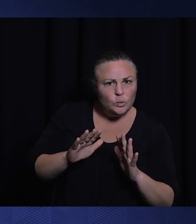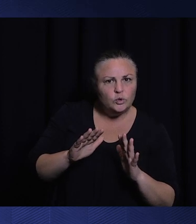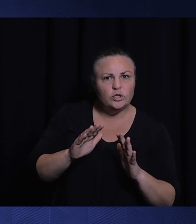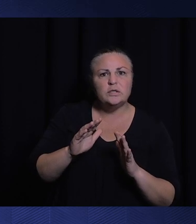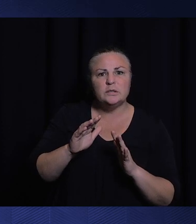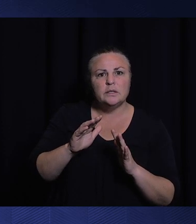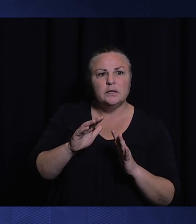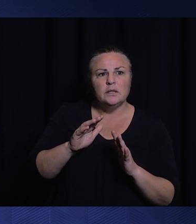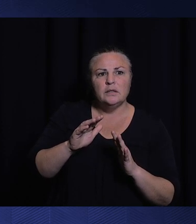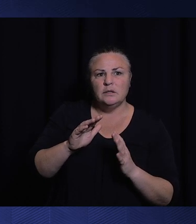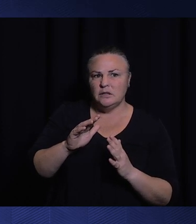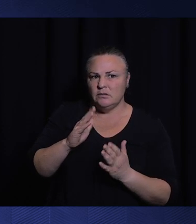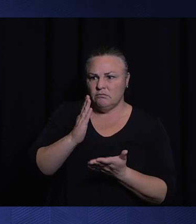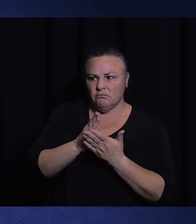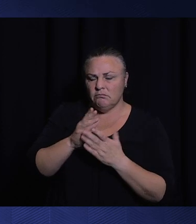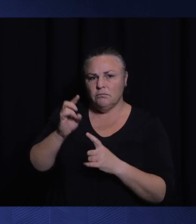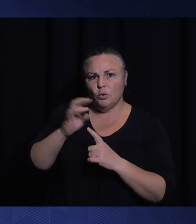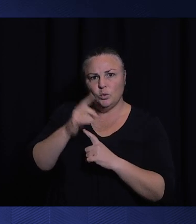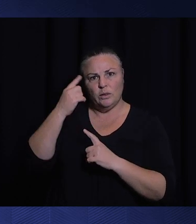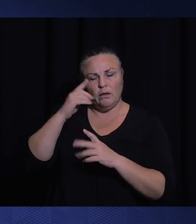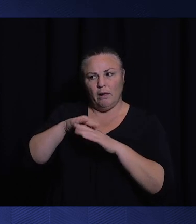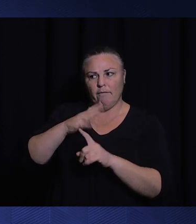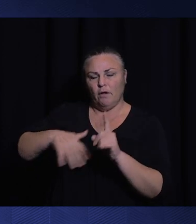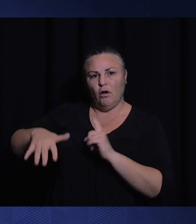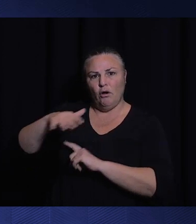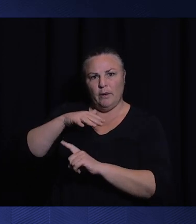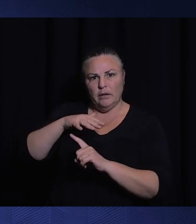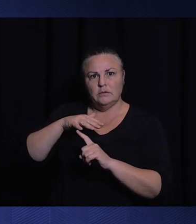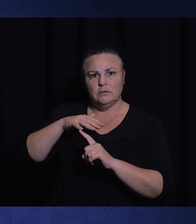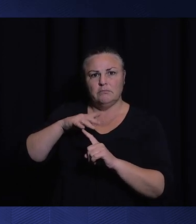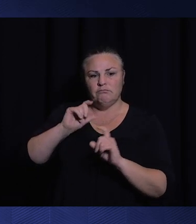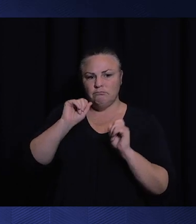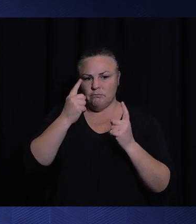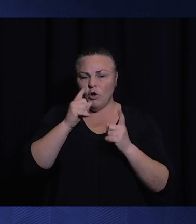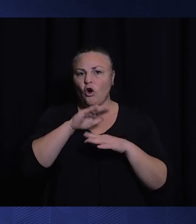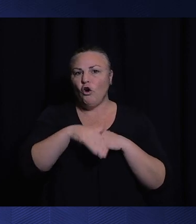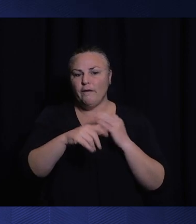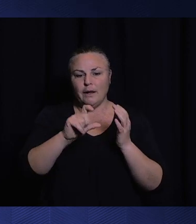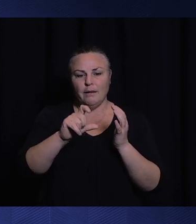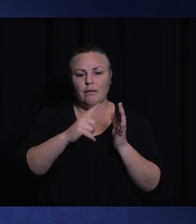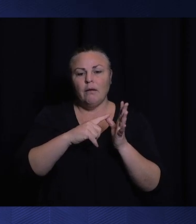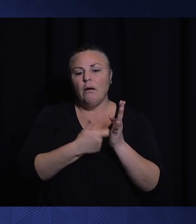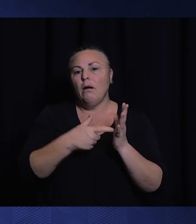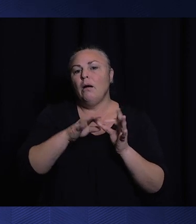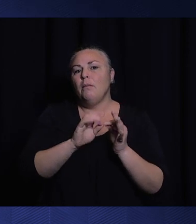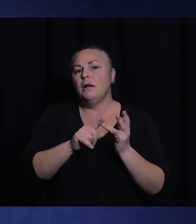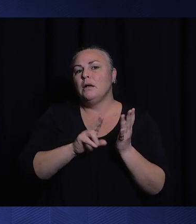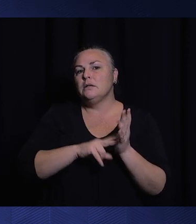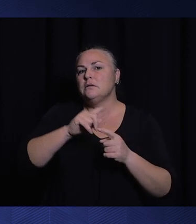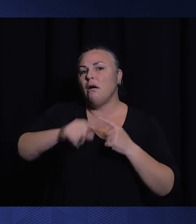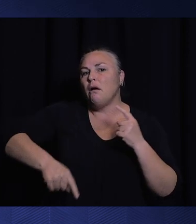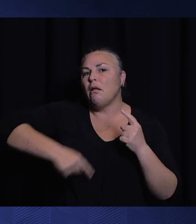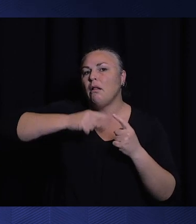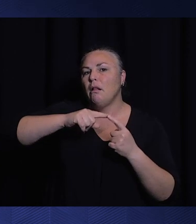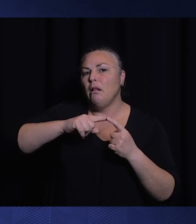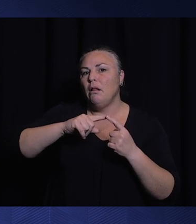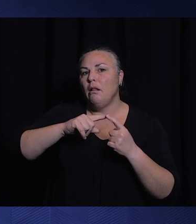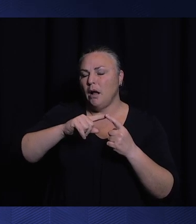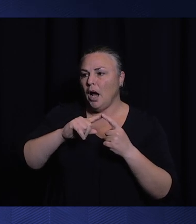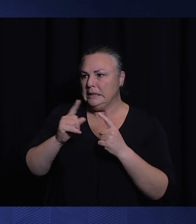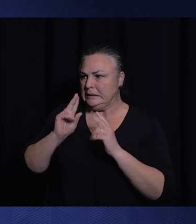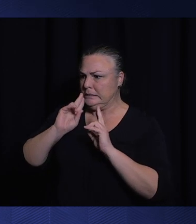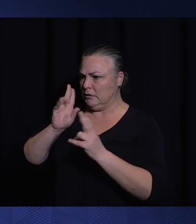with the challenge of climate change, how we understand the carbon cycle, the role that nature-based solutions play in